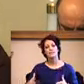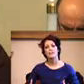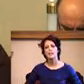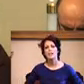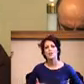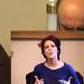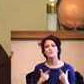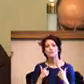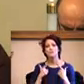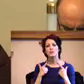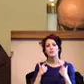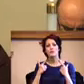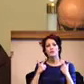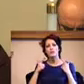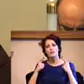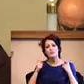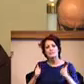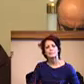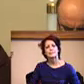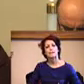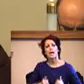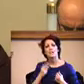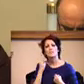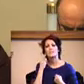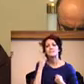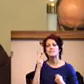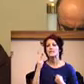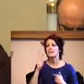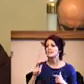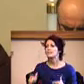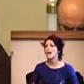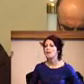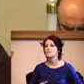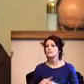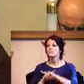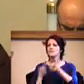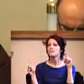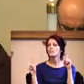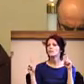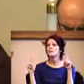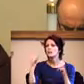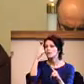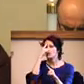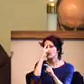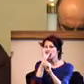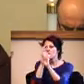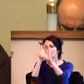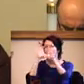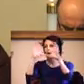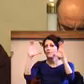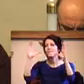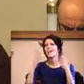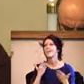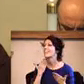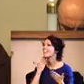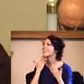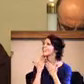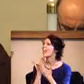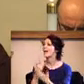life through the lens of the holy spirit that is present within us thank you for life